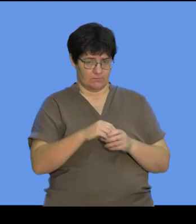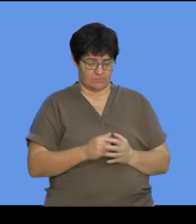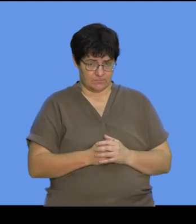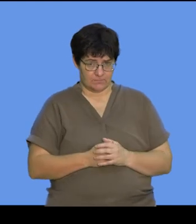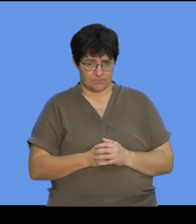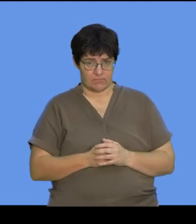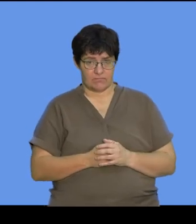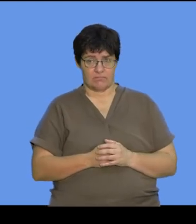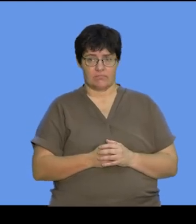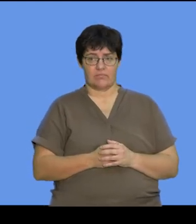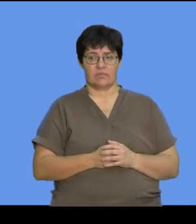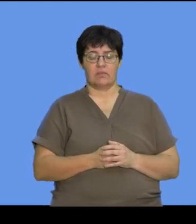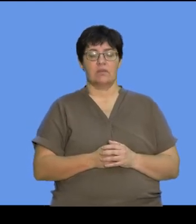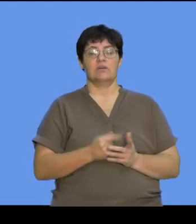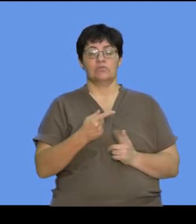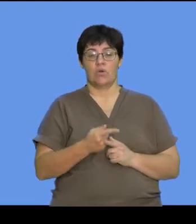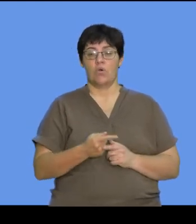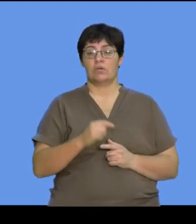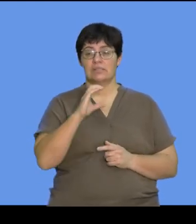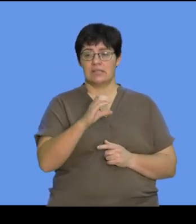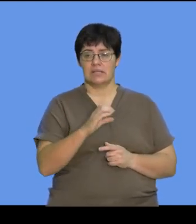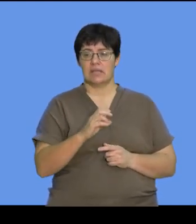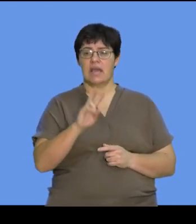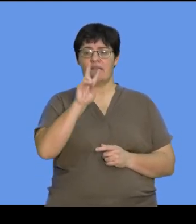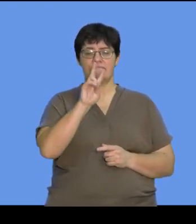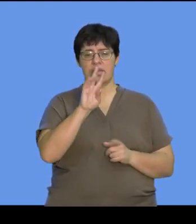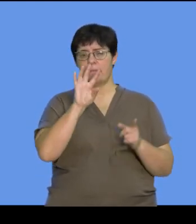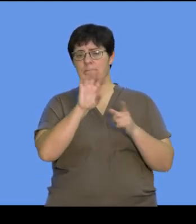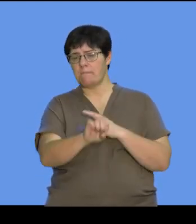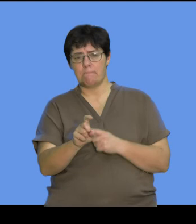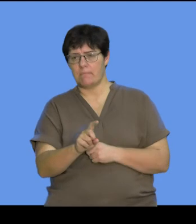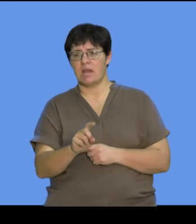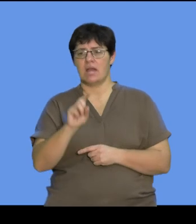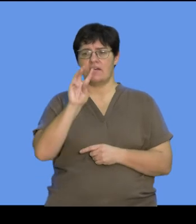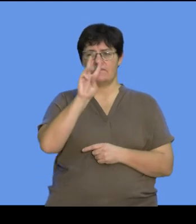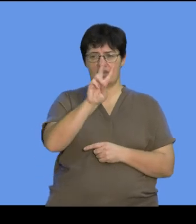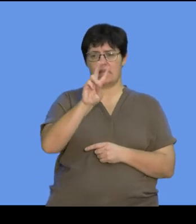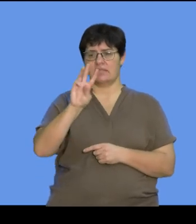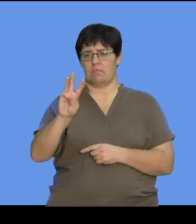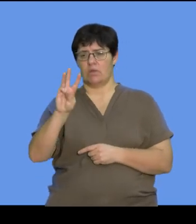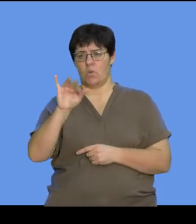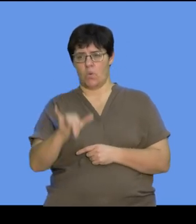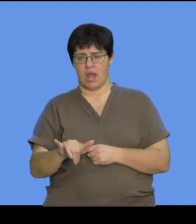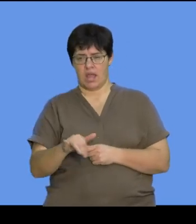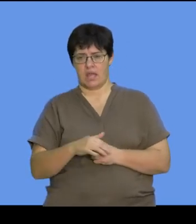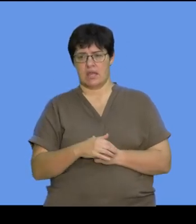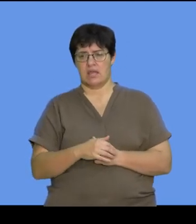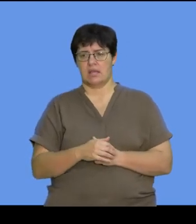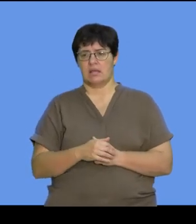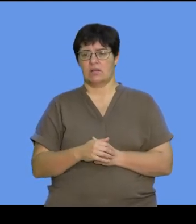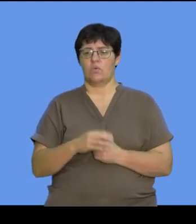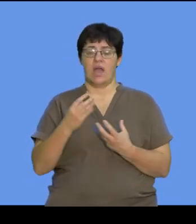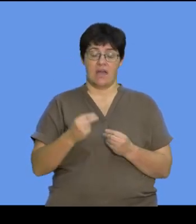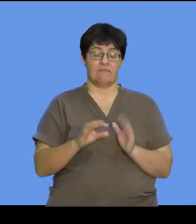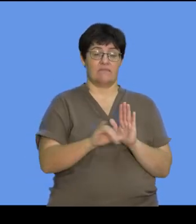parts in this. So question C, identify portion V, W, Y. Okay, so let